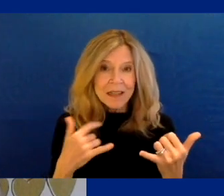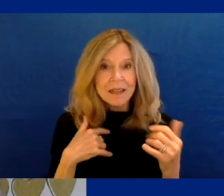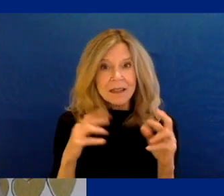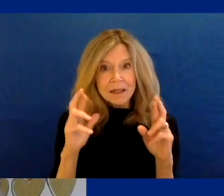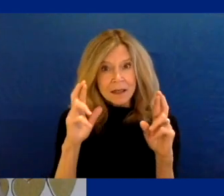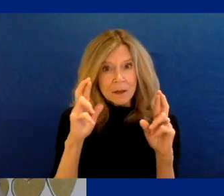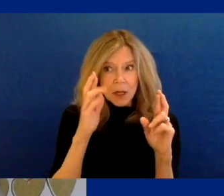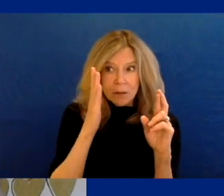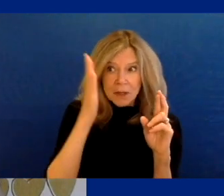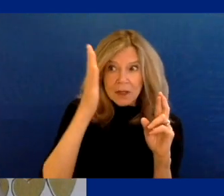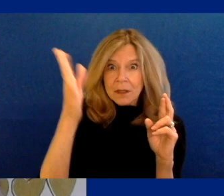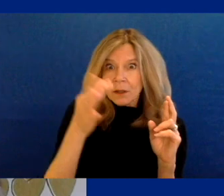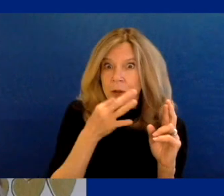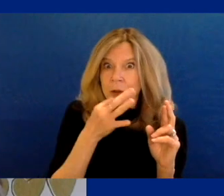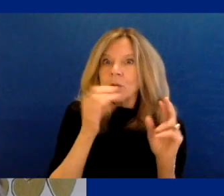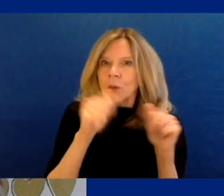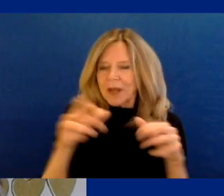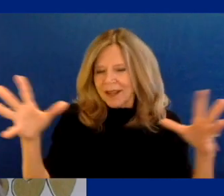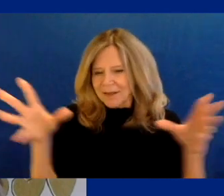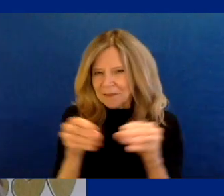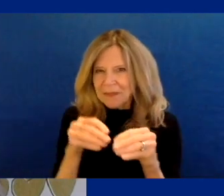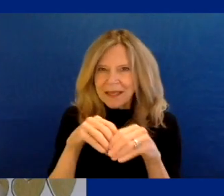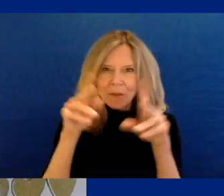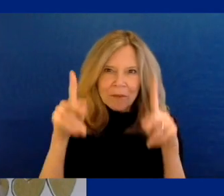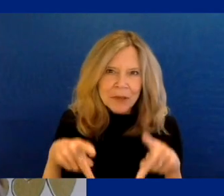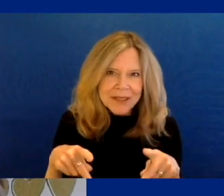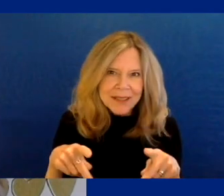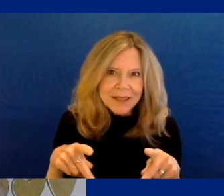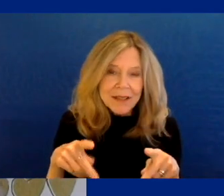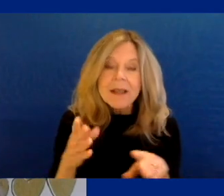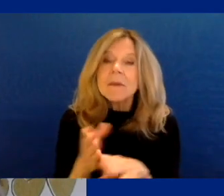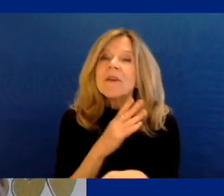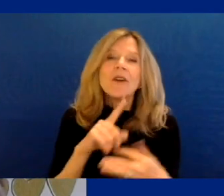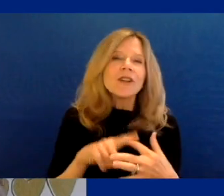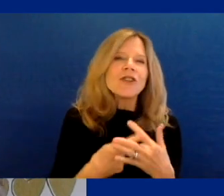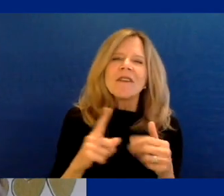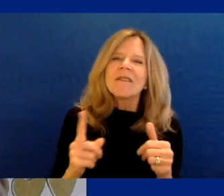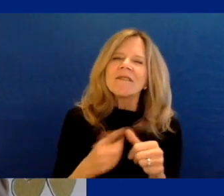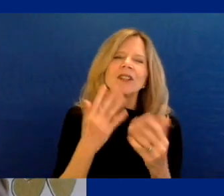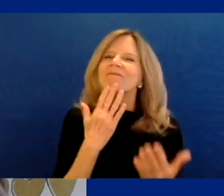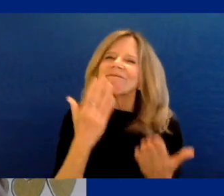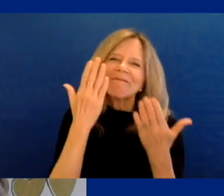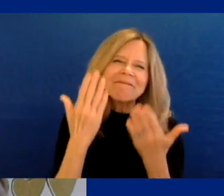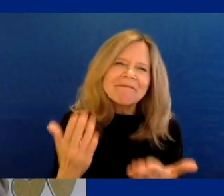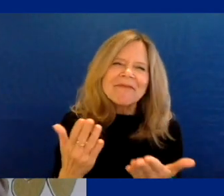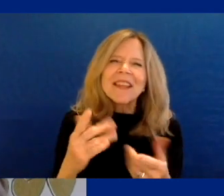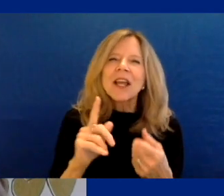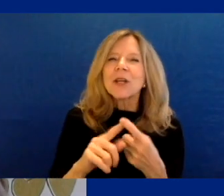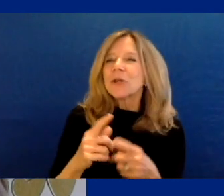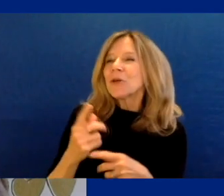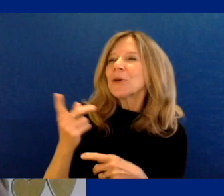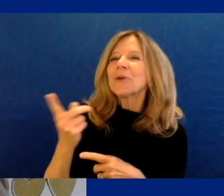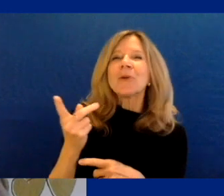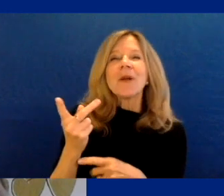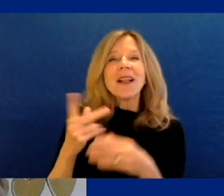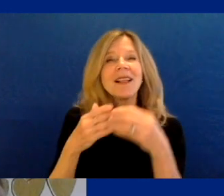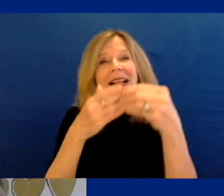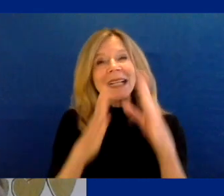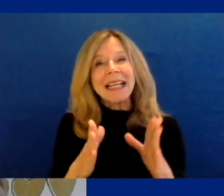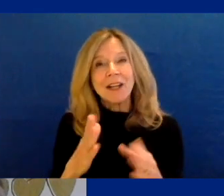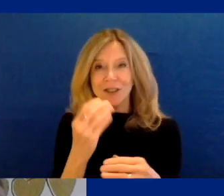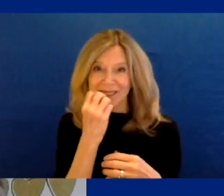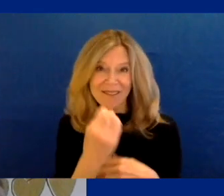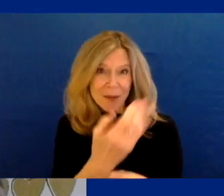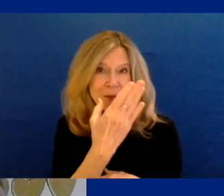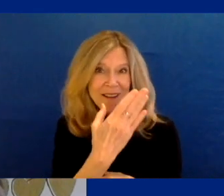We hope to celebrate with you in person again very soon. Before we get started, we would like to express our sincere appreciation